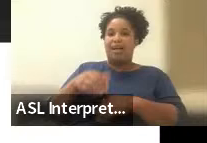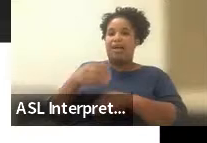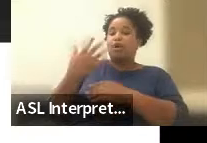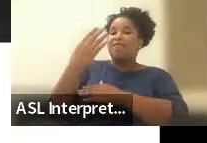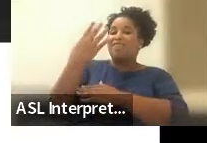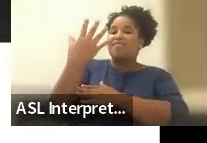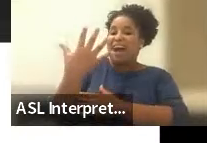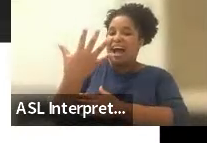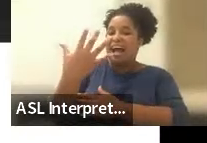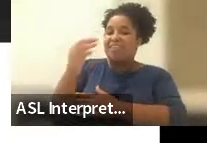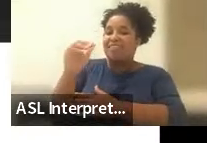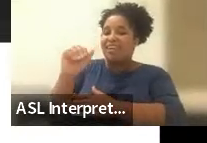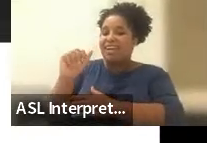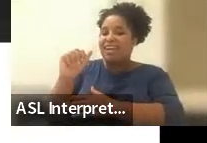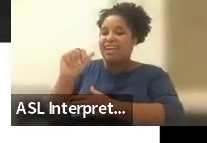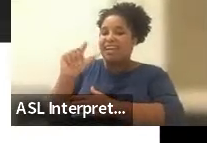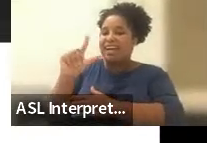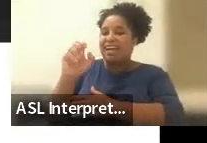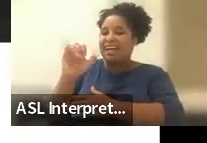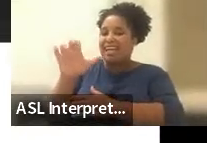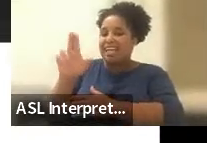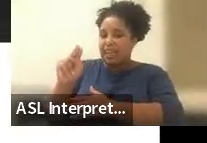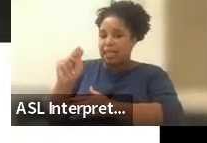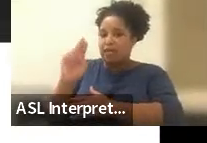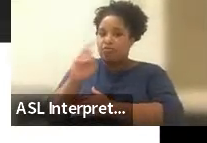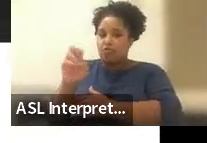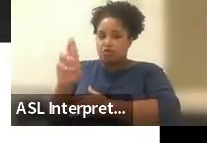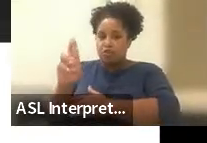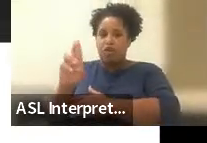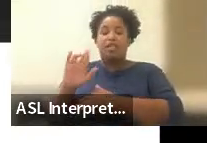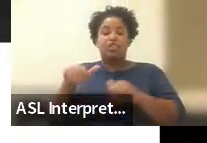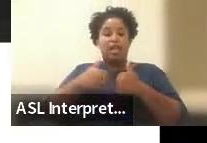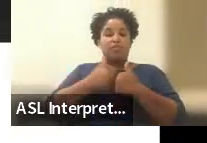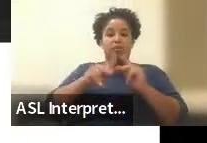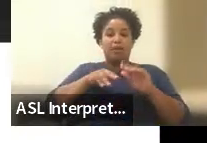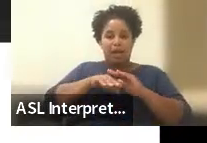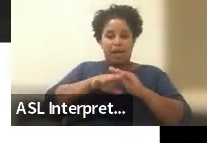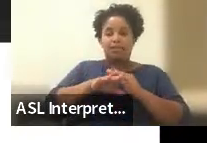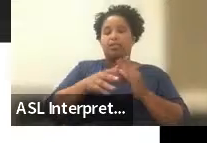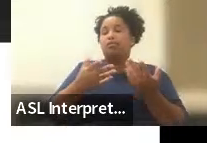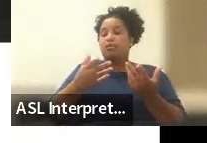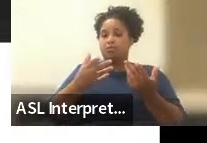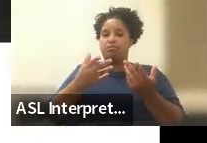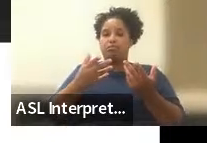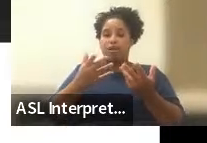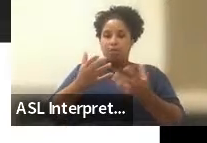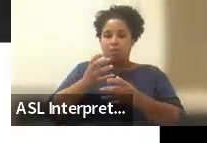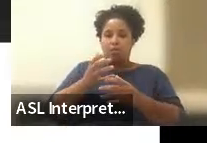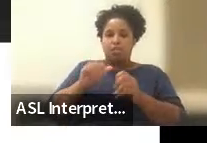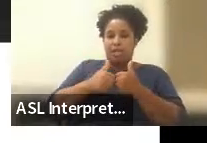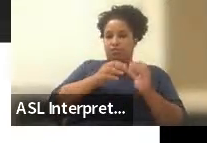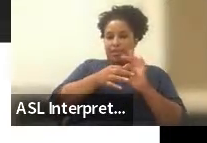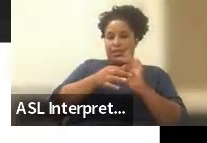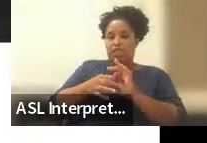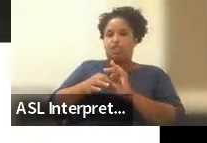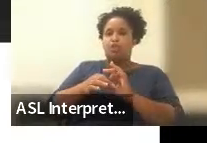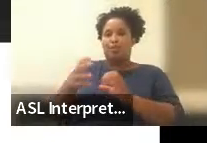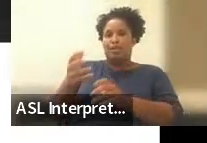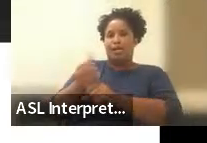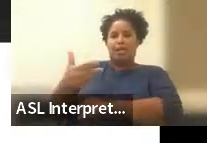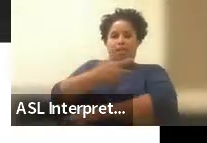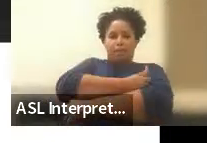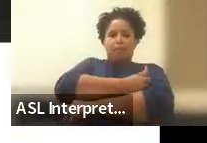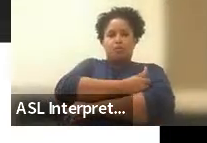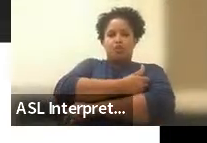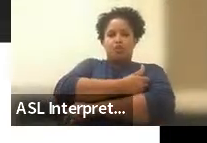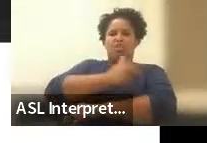We're anticipating there may be some challenges in getting people to pick up on this. So he'll cover that, and